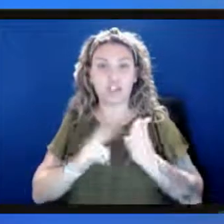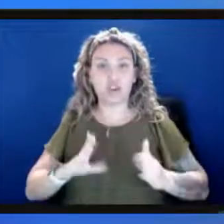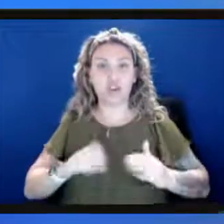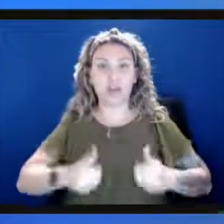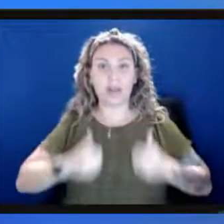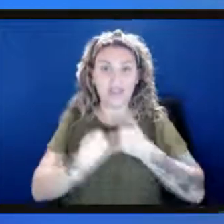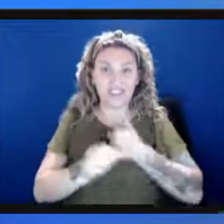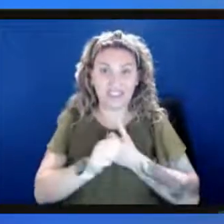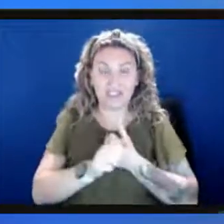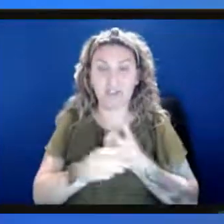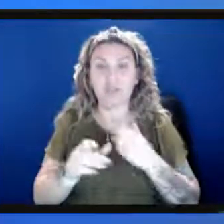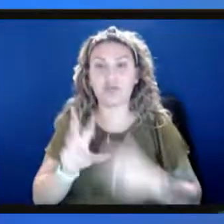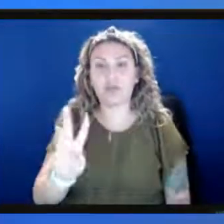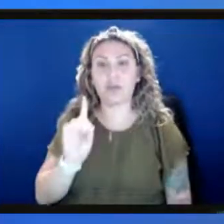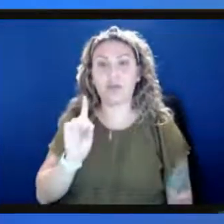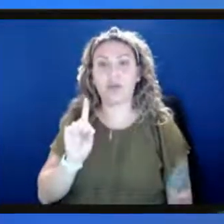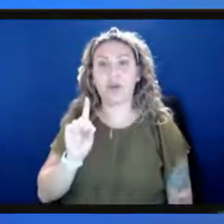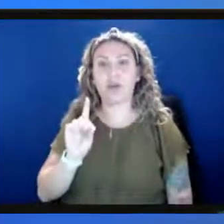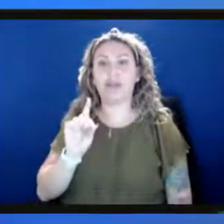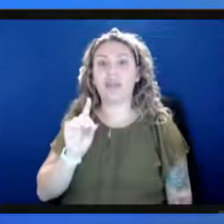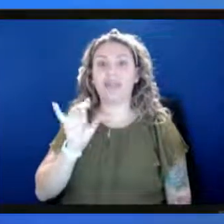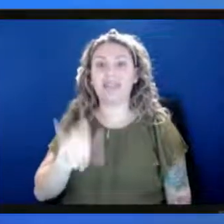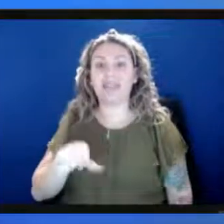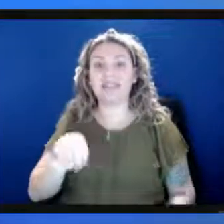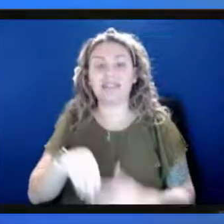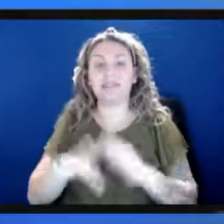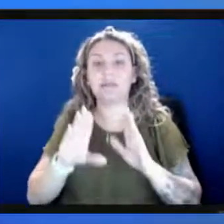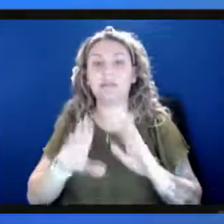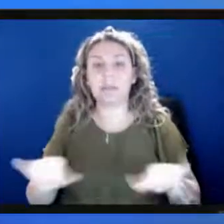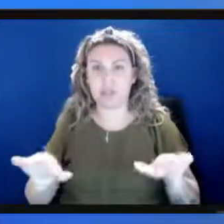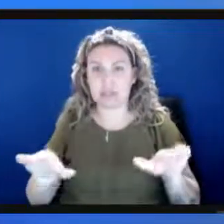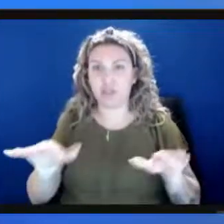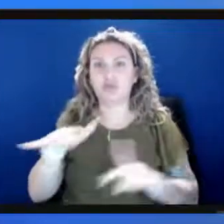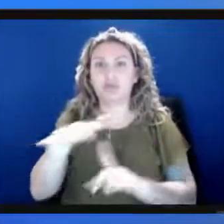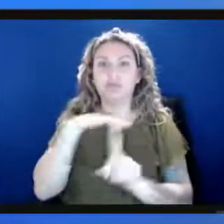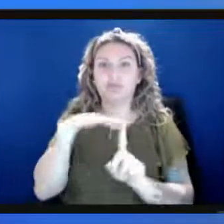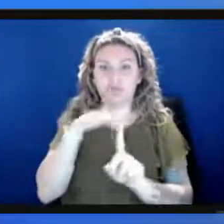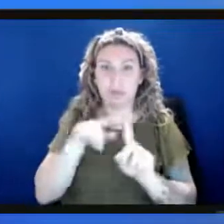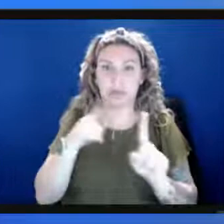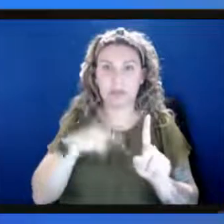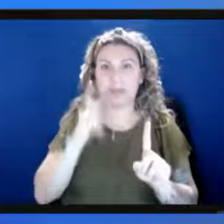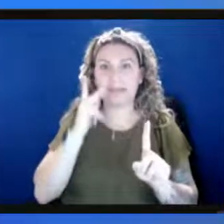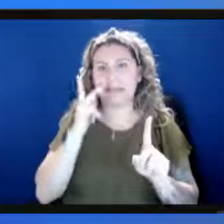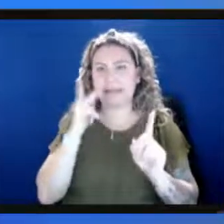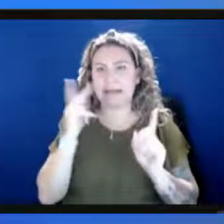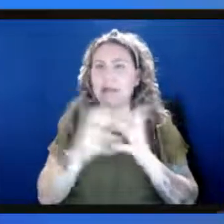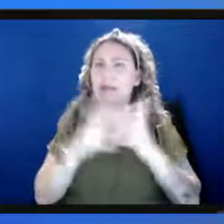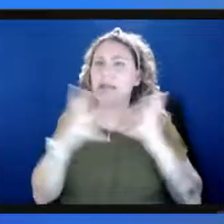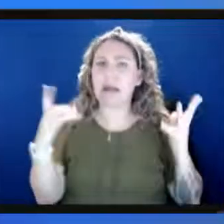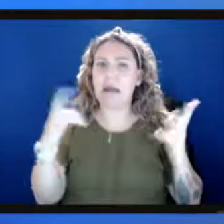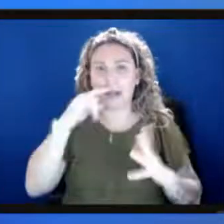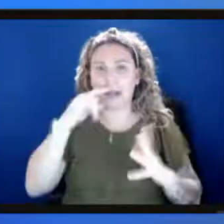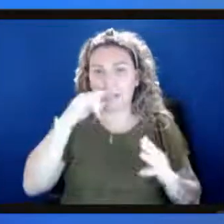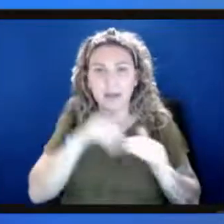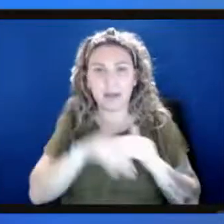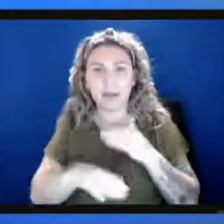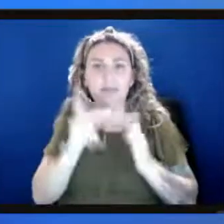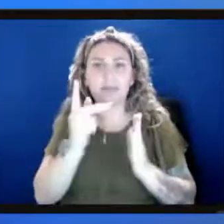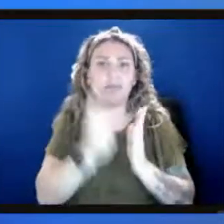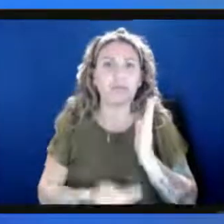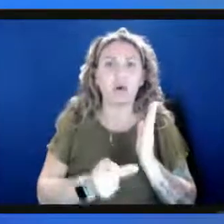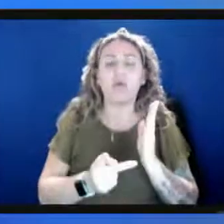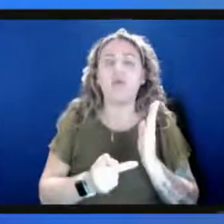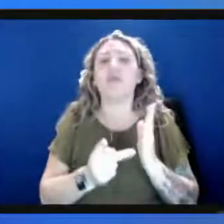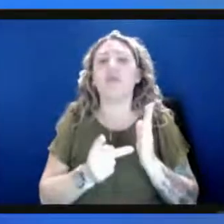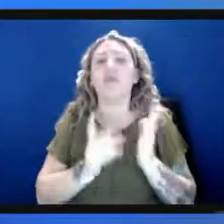symptoms, then that's going to be best served in a pediatric population. But we see lots and lots of kids who are coming in dealing with both substance abuse